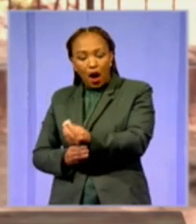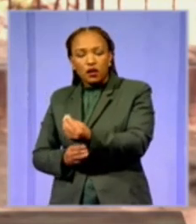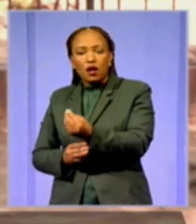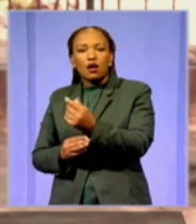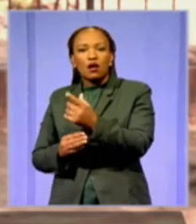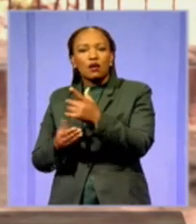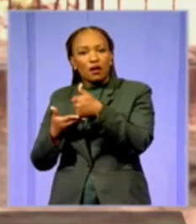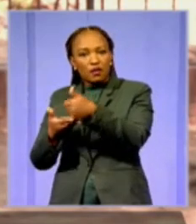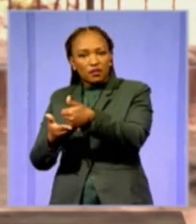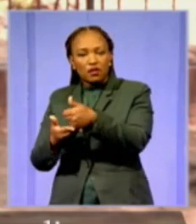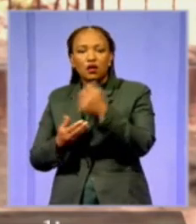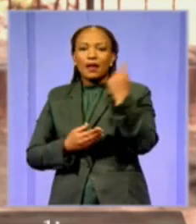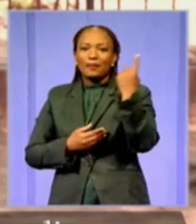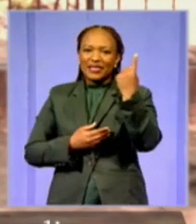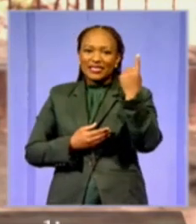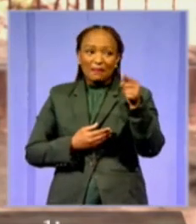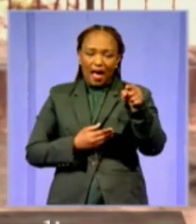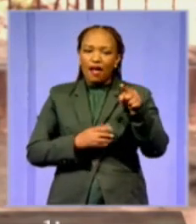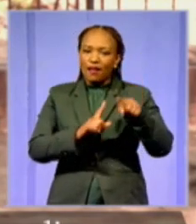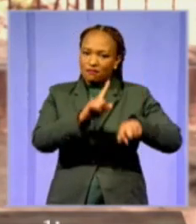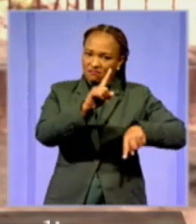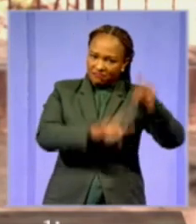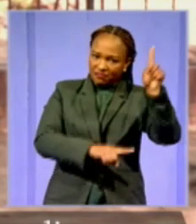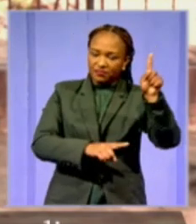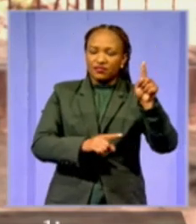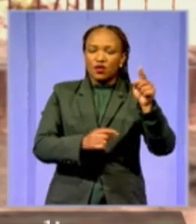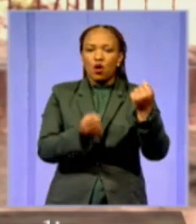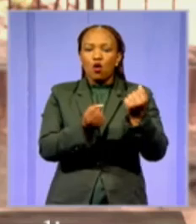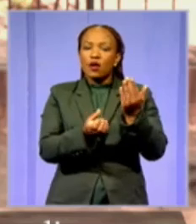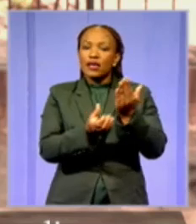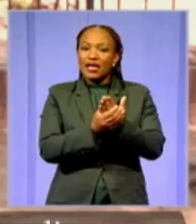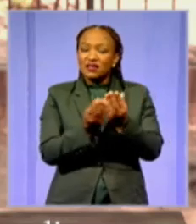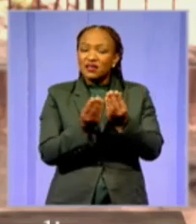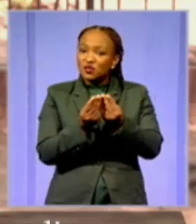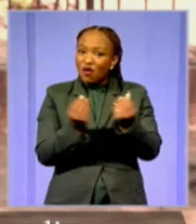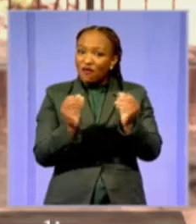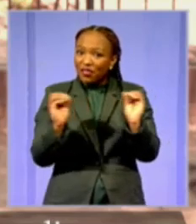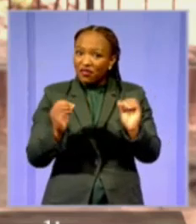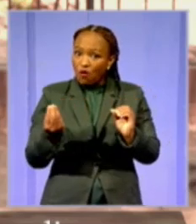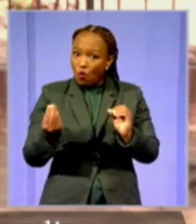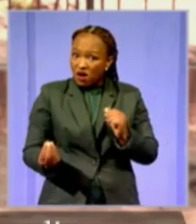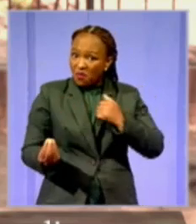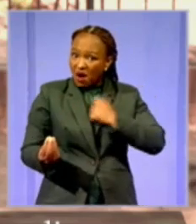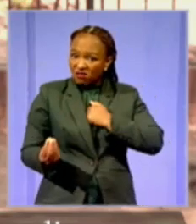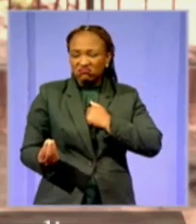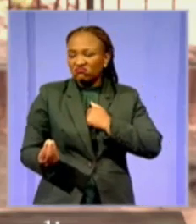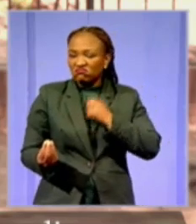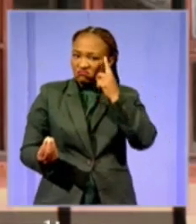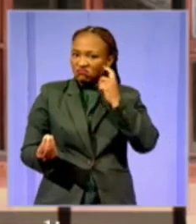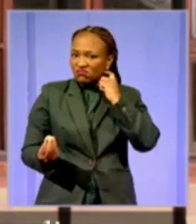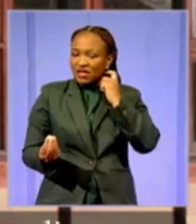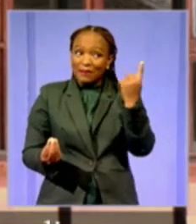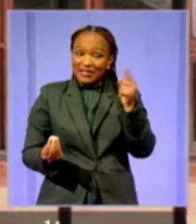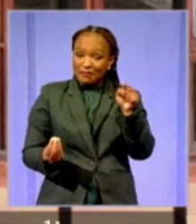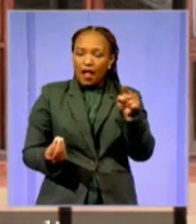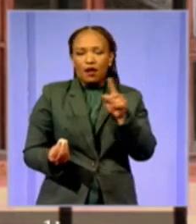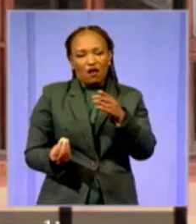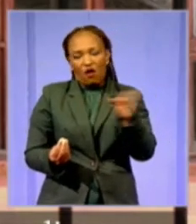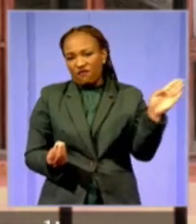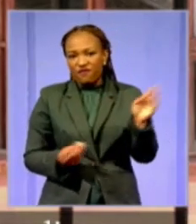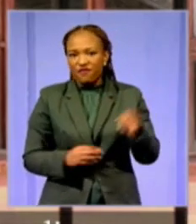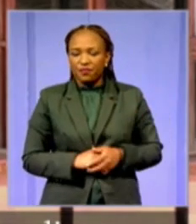principal a tsamaye sekolong if case ya ngwana ka e sa kgone ho nkela hlong so principal must go. Morutwana yo